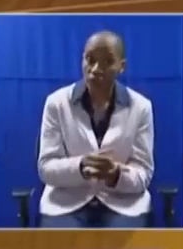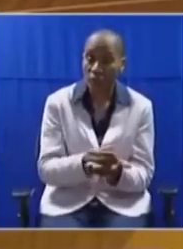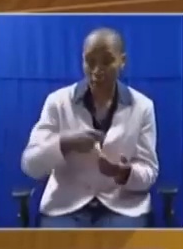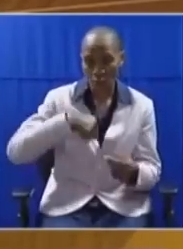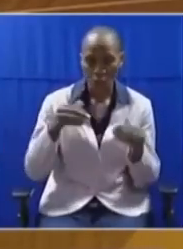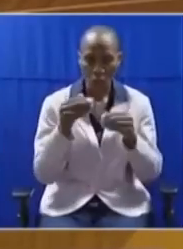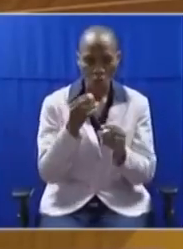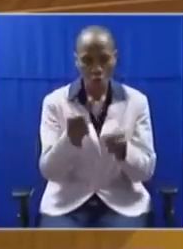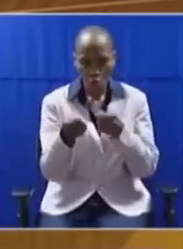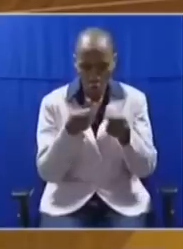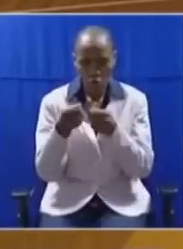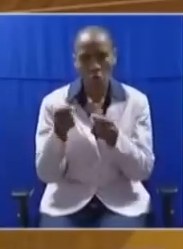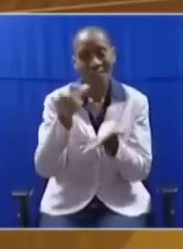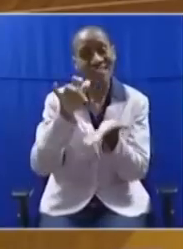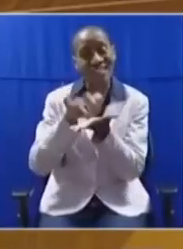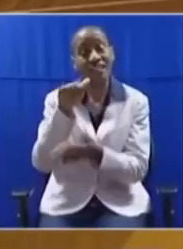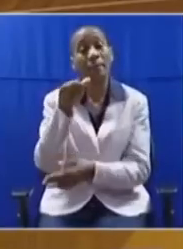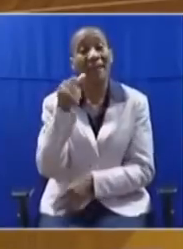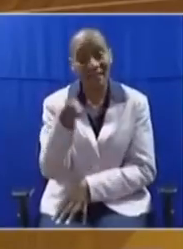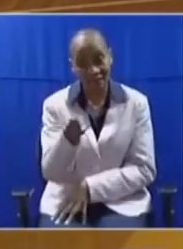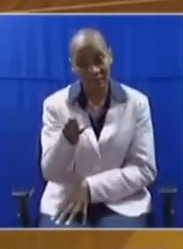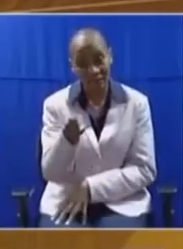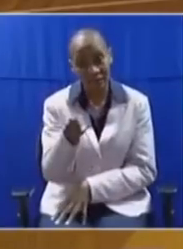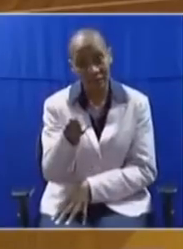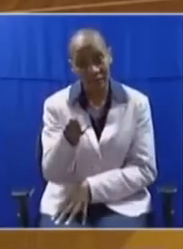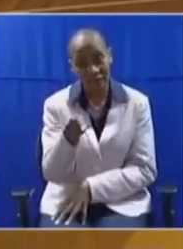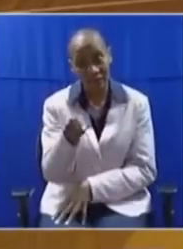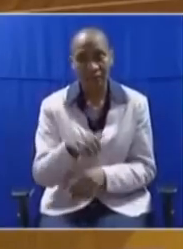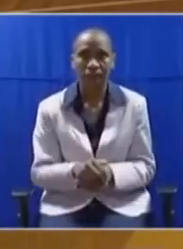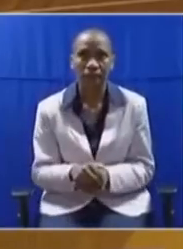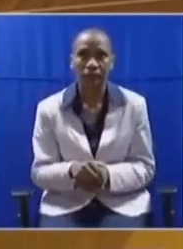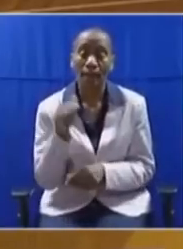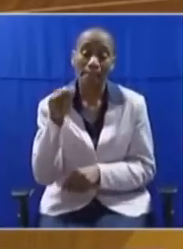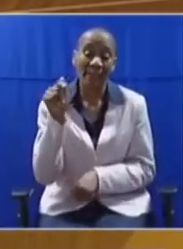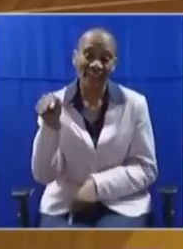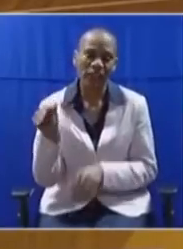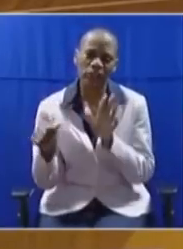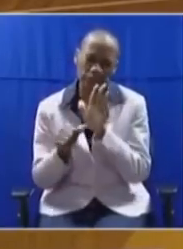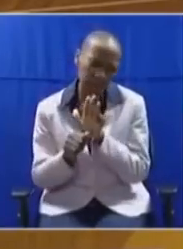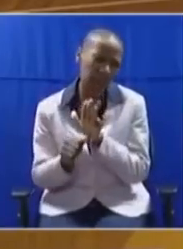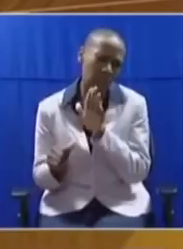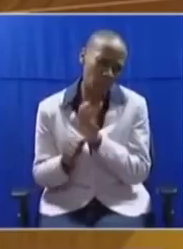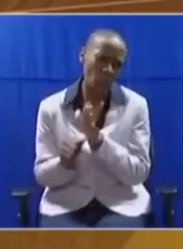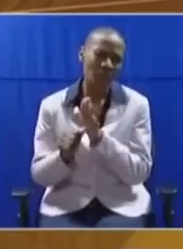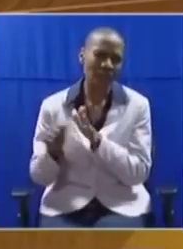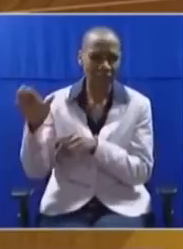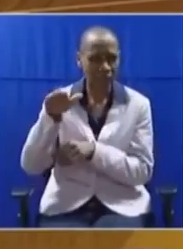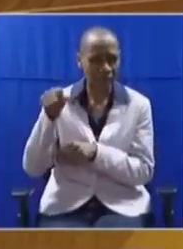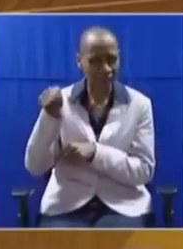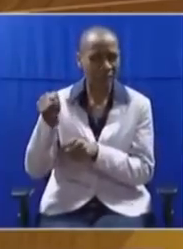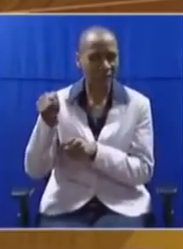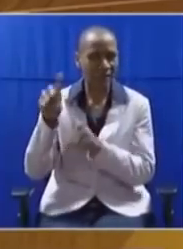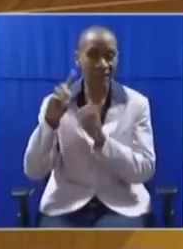The central bank, the central bank is one of those most important institutions in